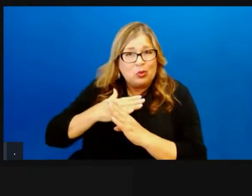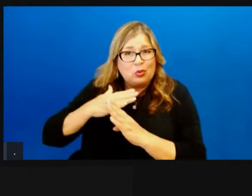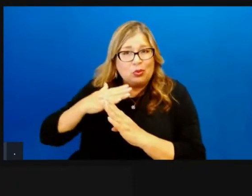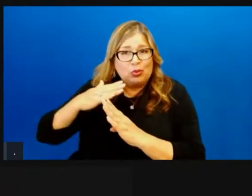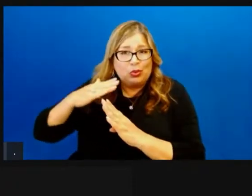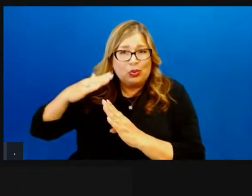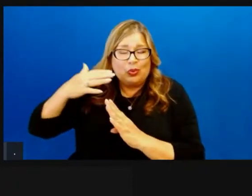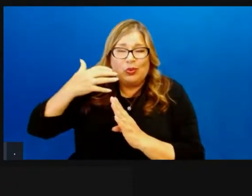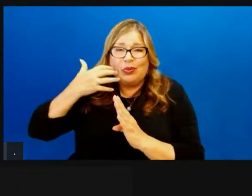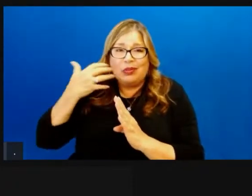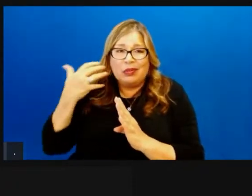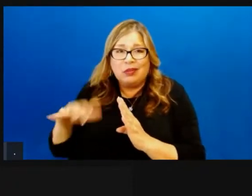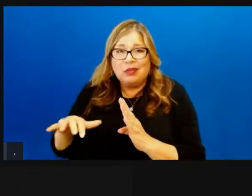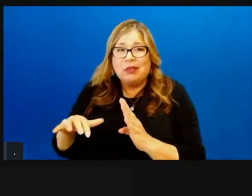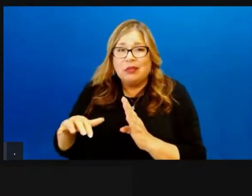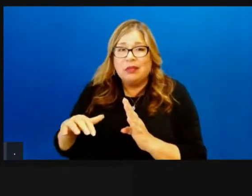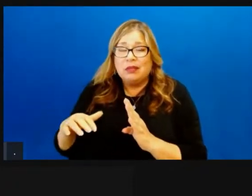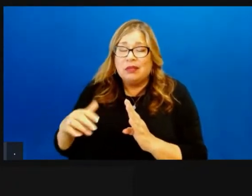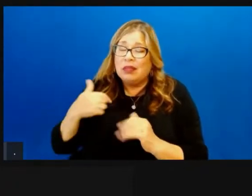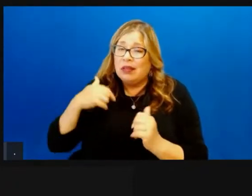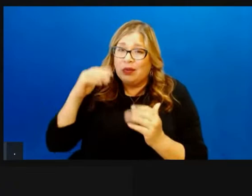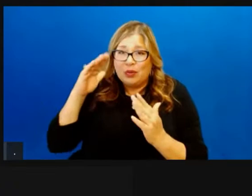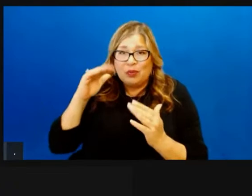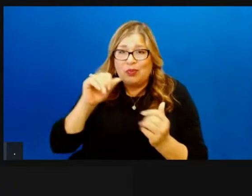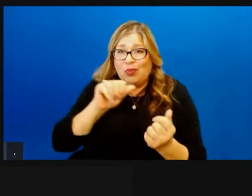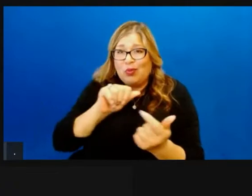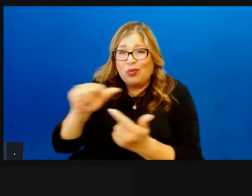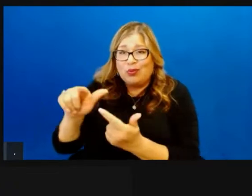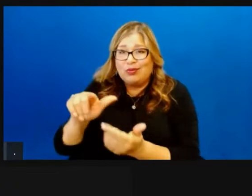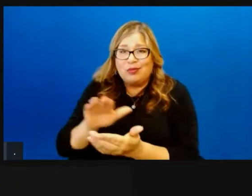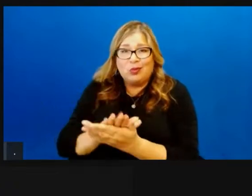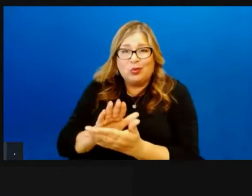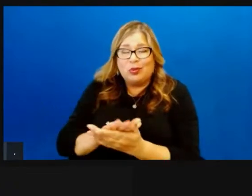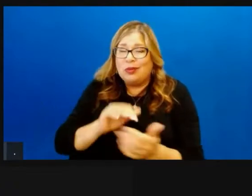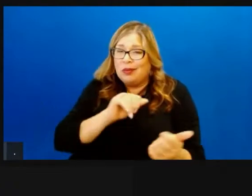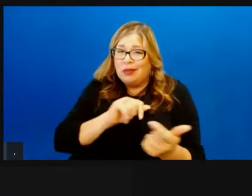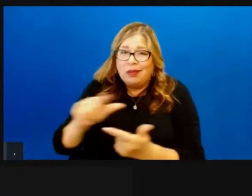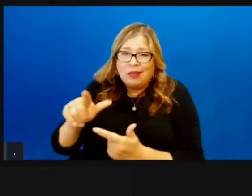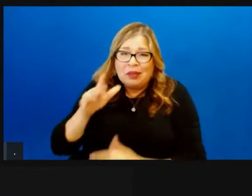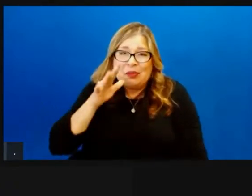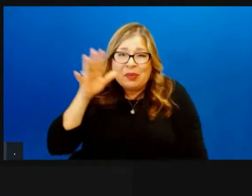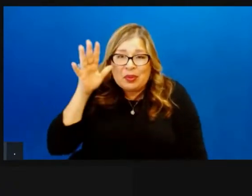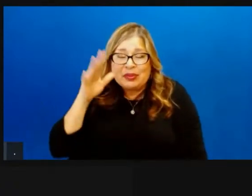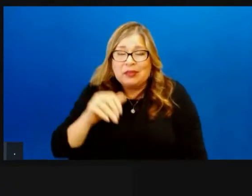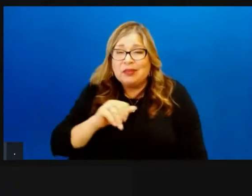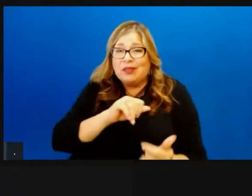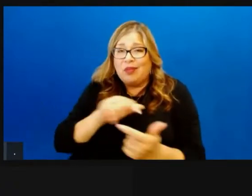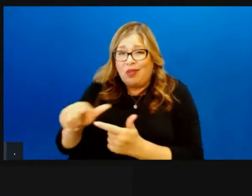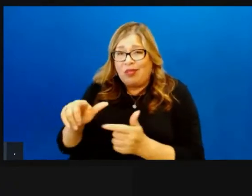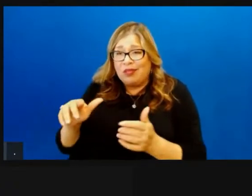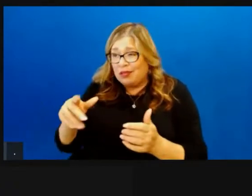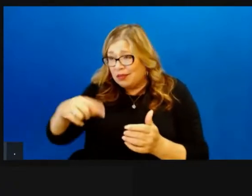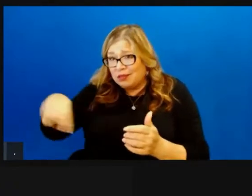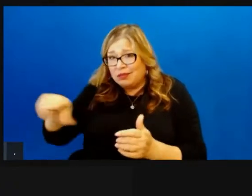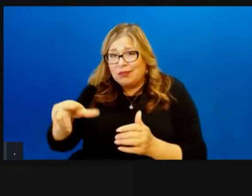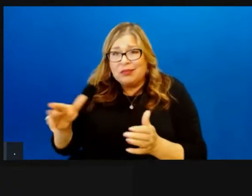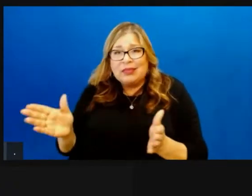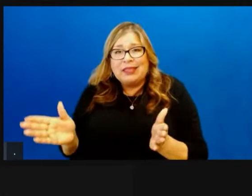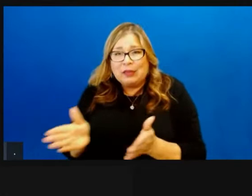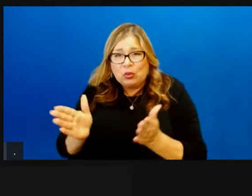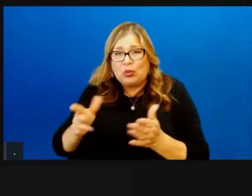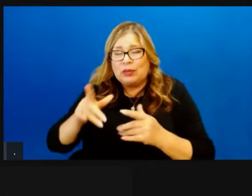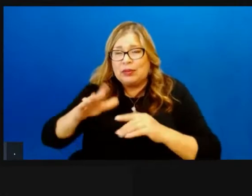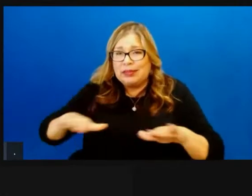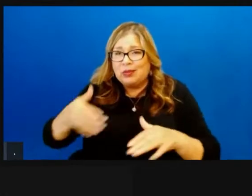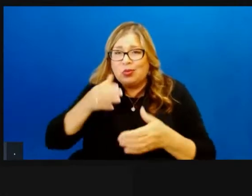I hope all schools, all parents, all activities are encouraging young people to stay hydrated and